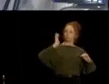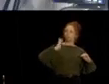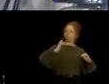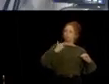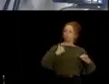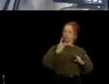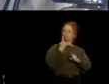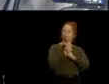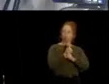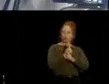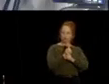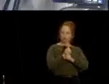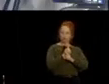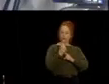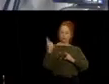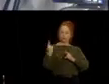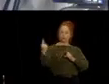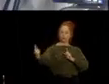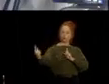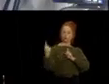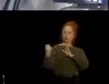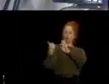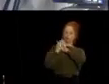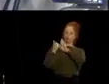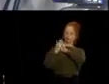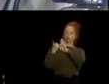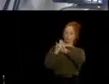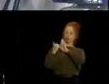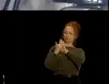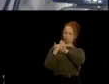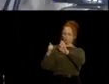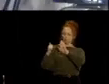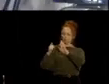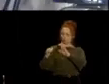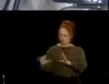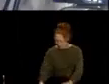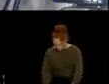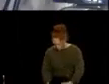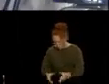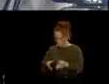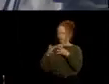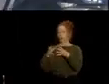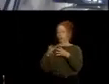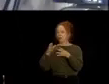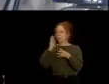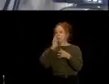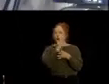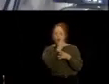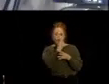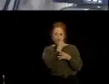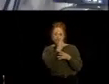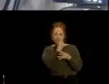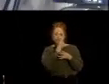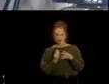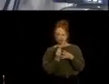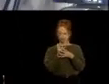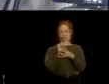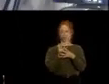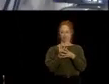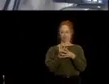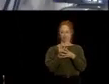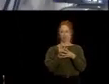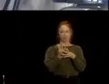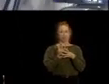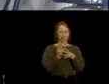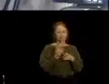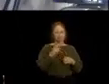and there were roses. This came from Justin Dart. Now, you know who Justin Dart is, right? Okay. So Justin Dart is,